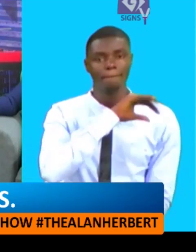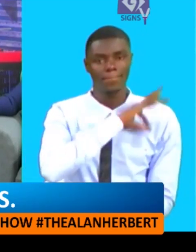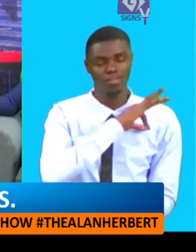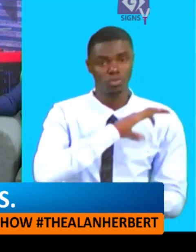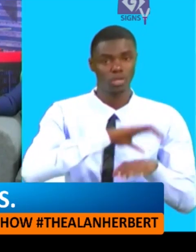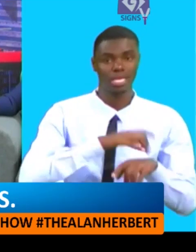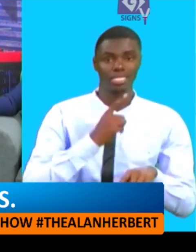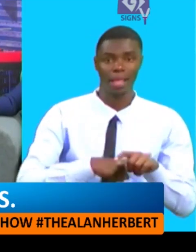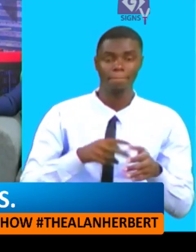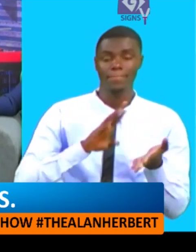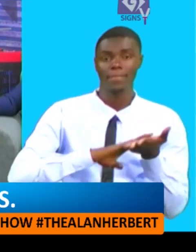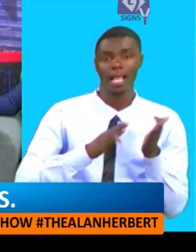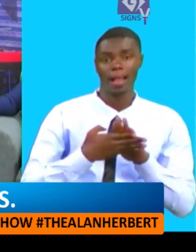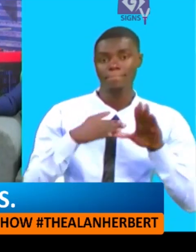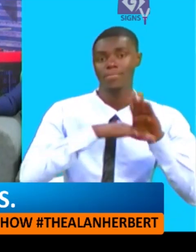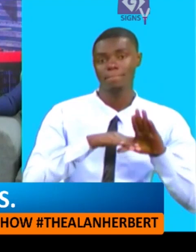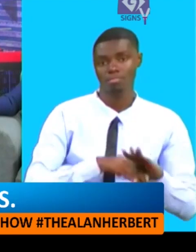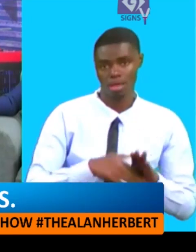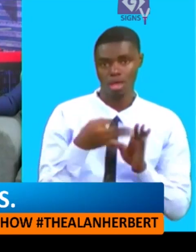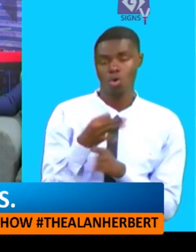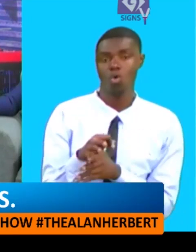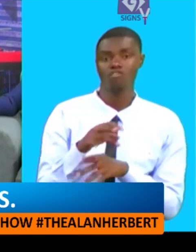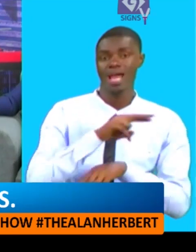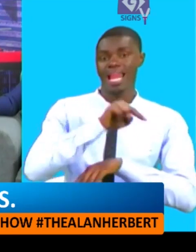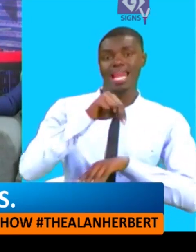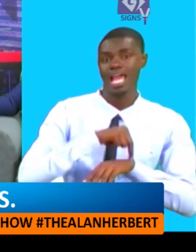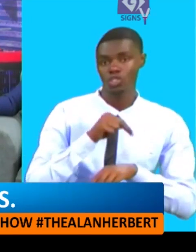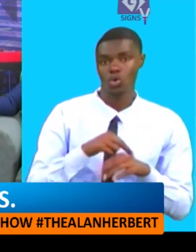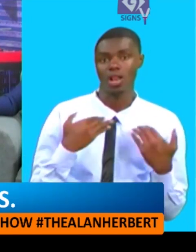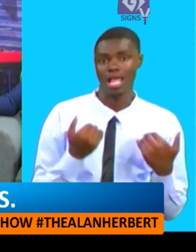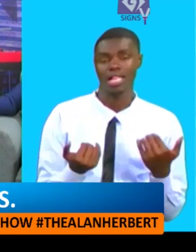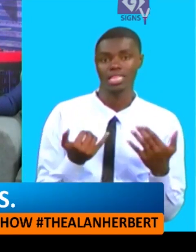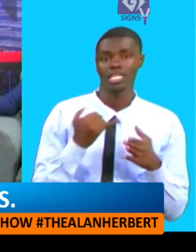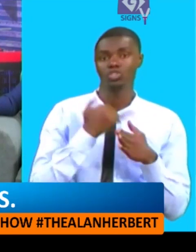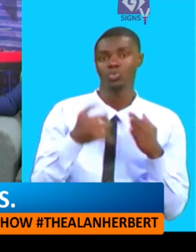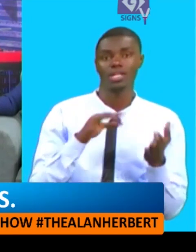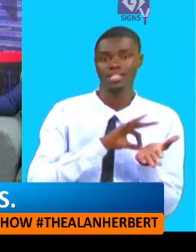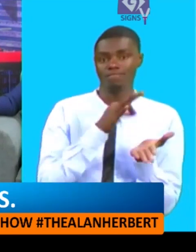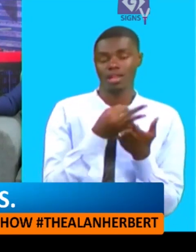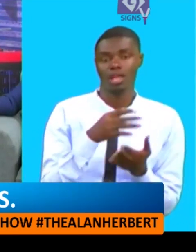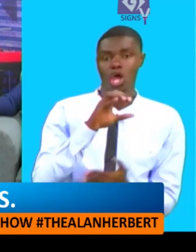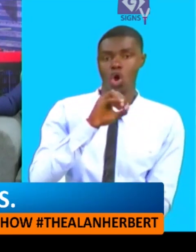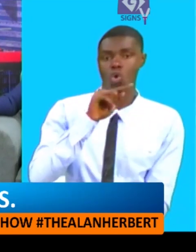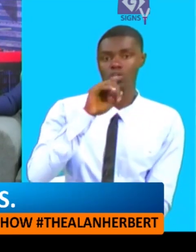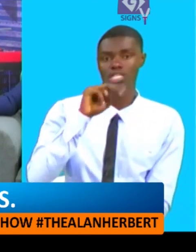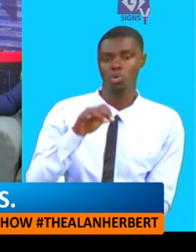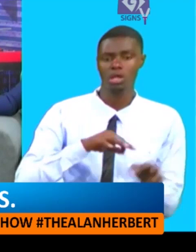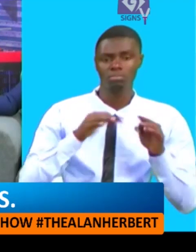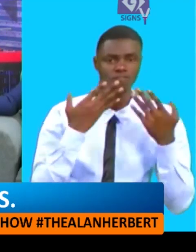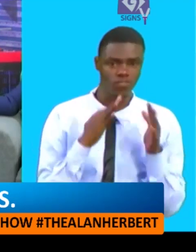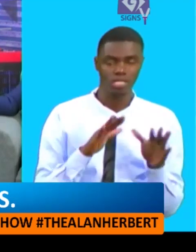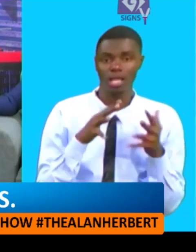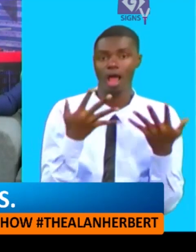you'd get when you become a member of the National Health Insurance Fund. Mr. Otieno here has spoken to you about